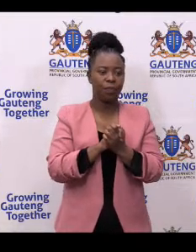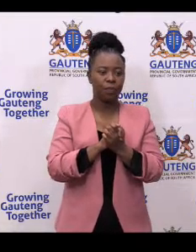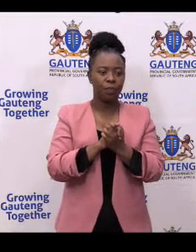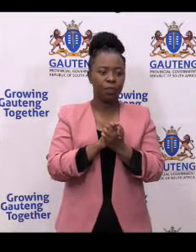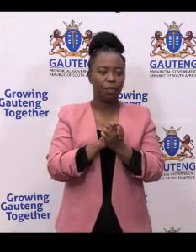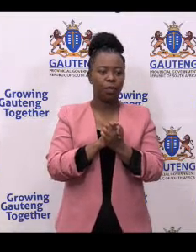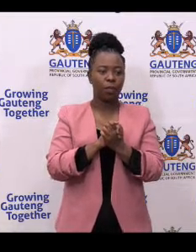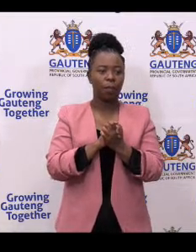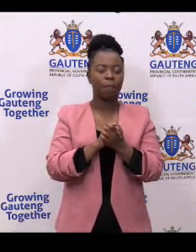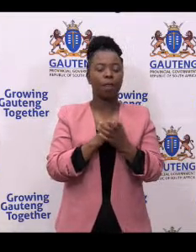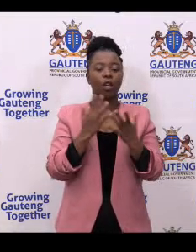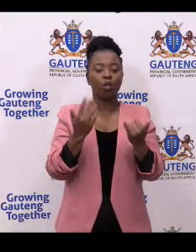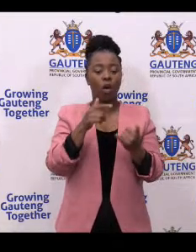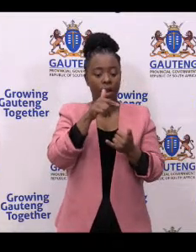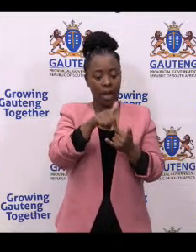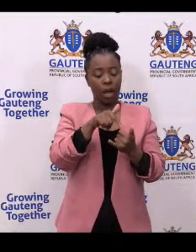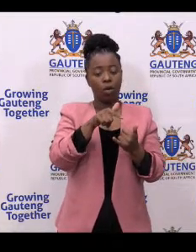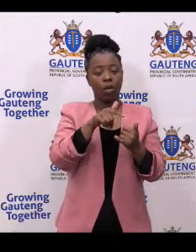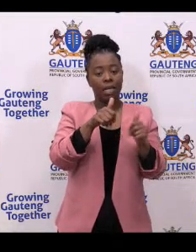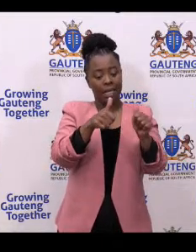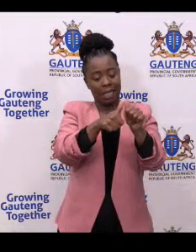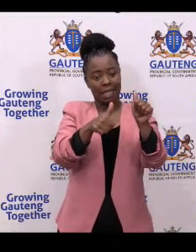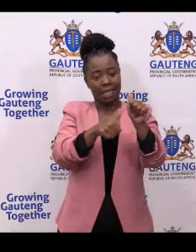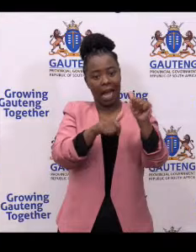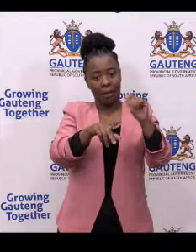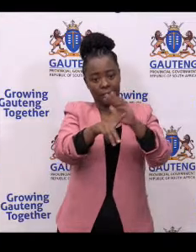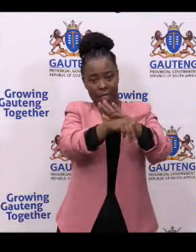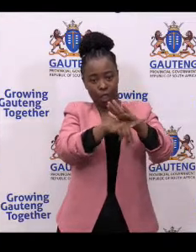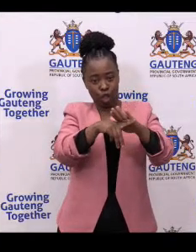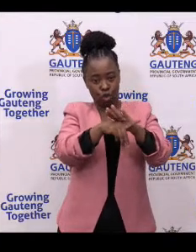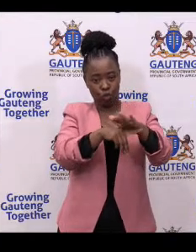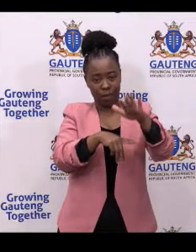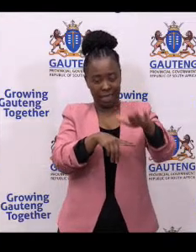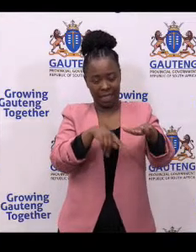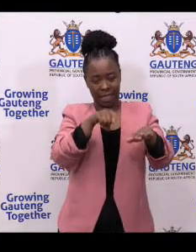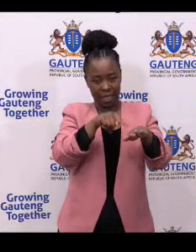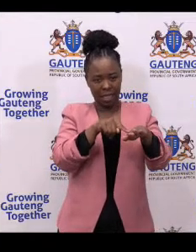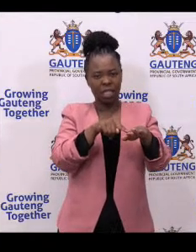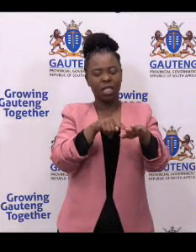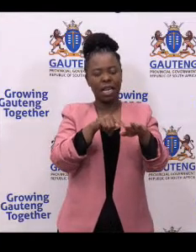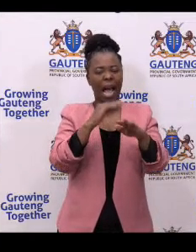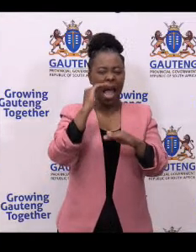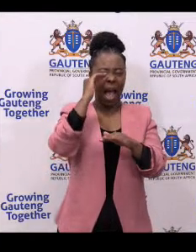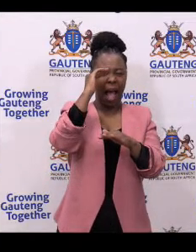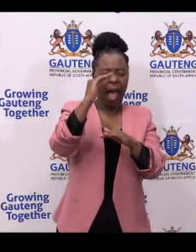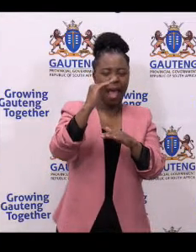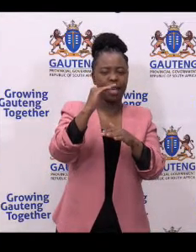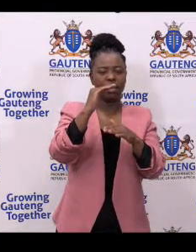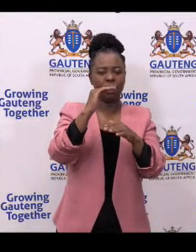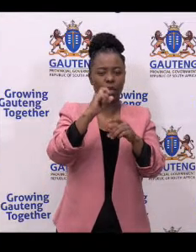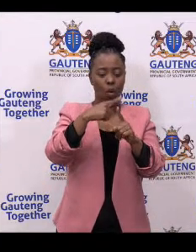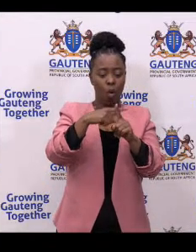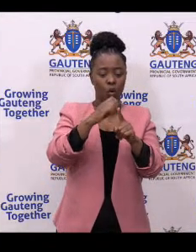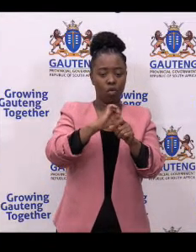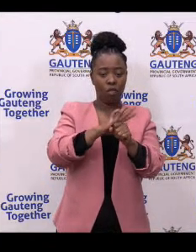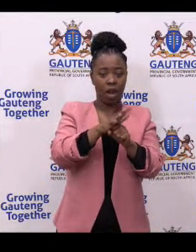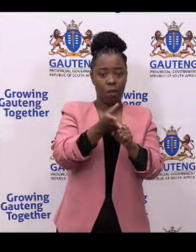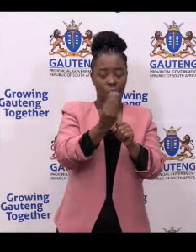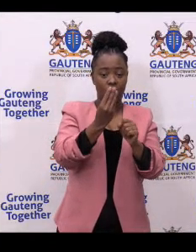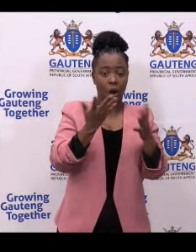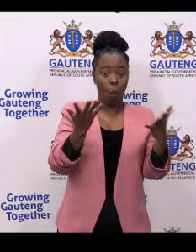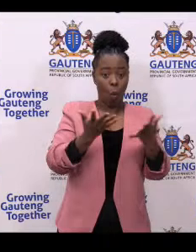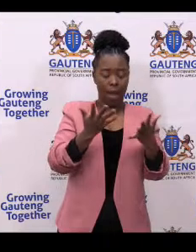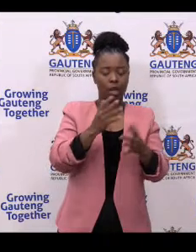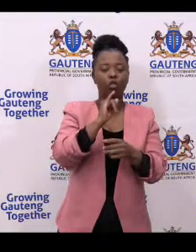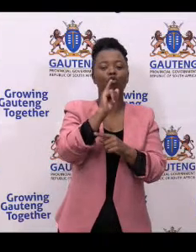This is in terms of the sub-districts. You'll see that the sub-districts that have got the highest cases are found in